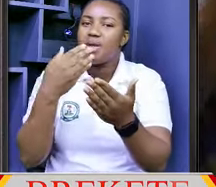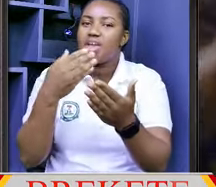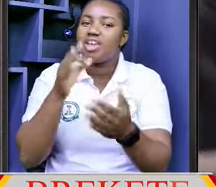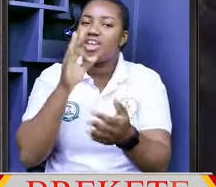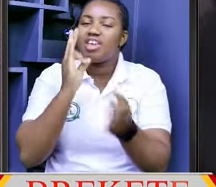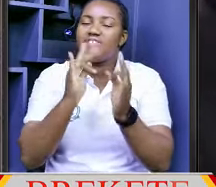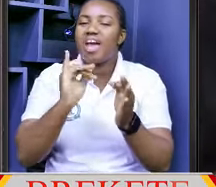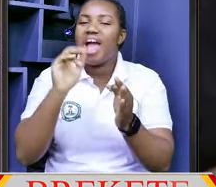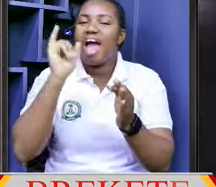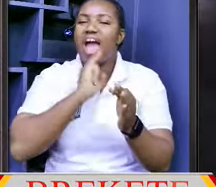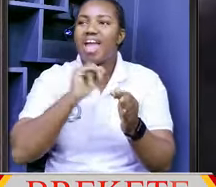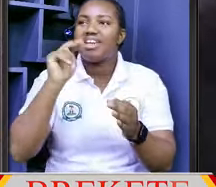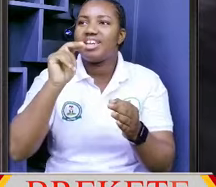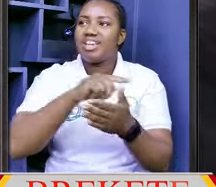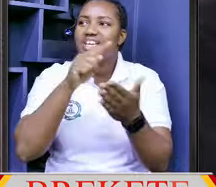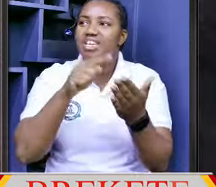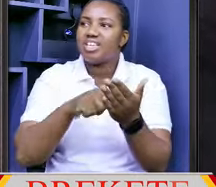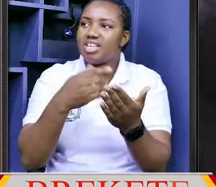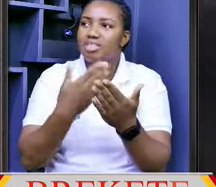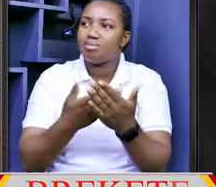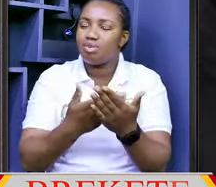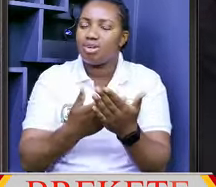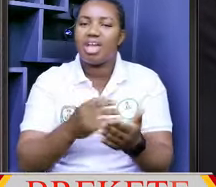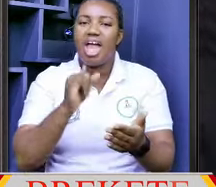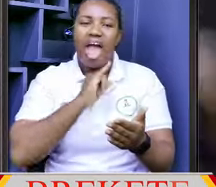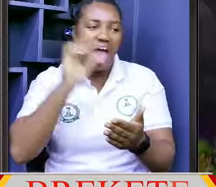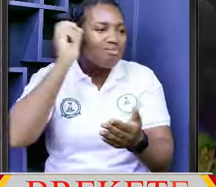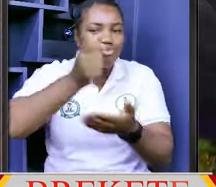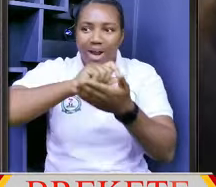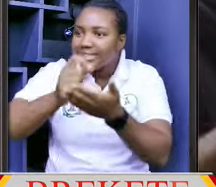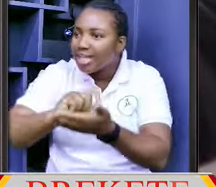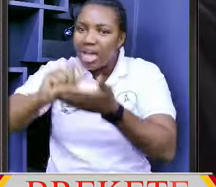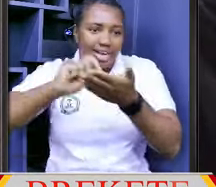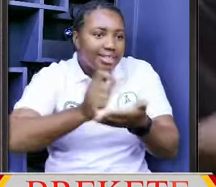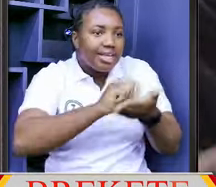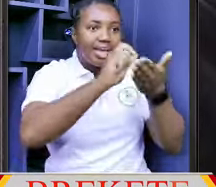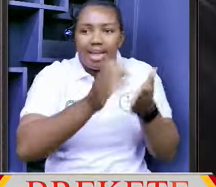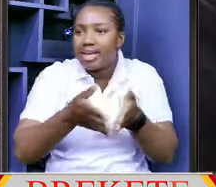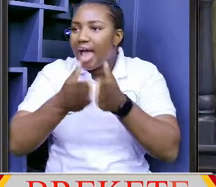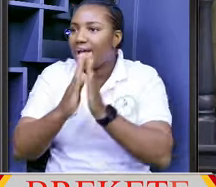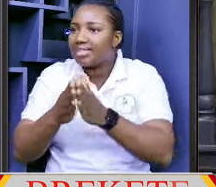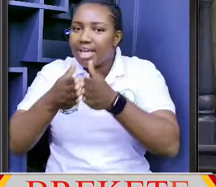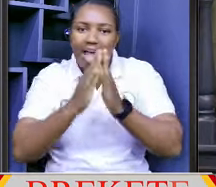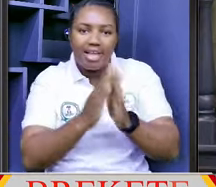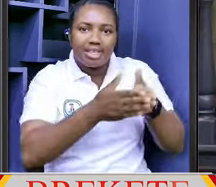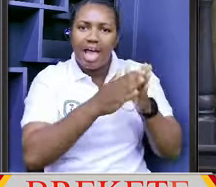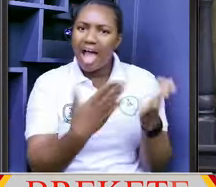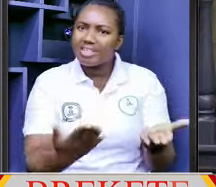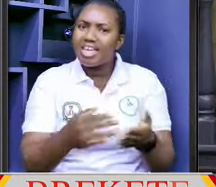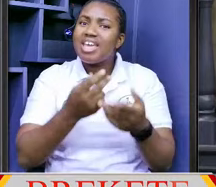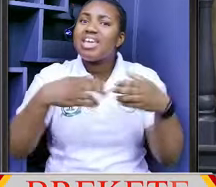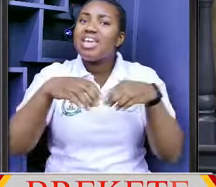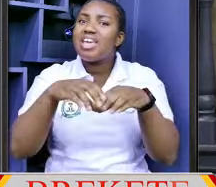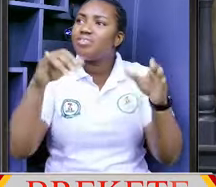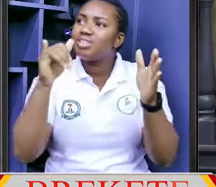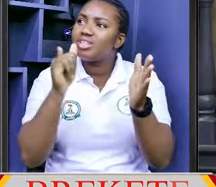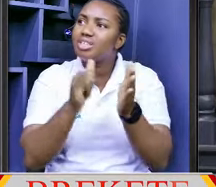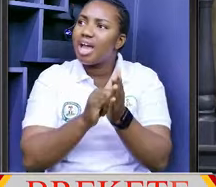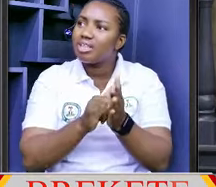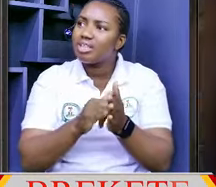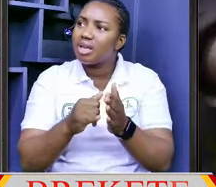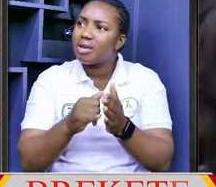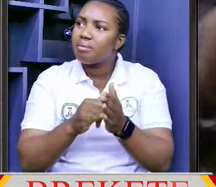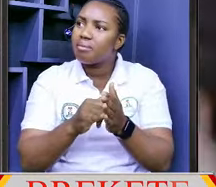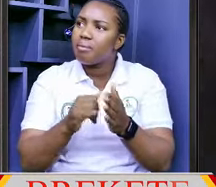this one go write. Me, I go come the right. I become a slave. Even for that compound where they tell me, say, make I stay. One cultist boy there,